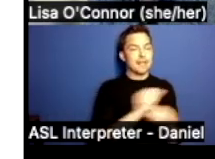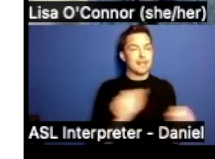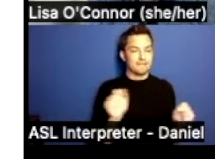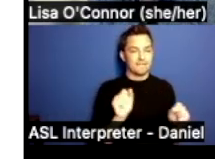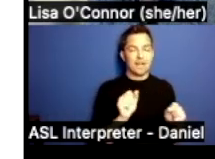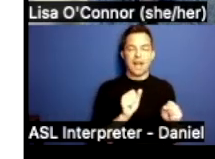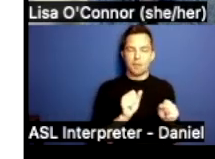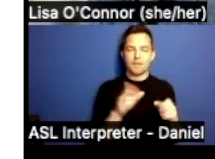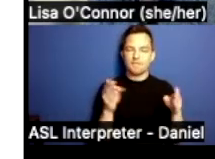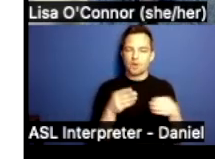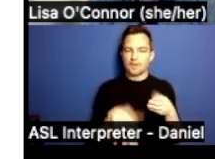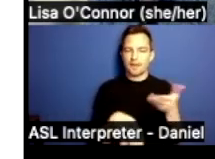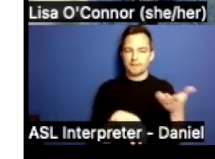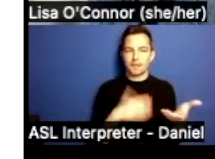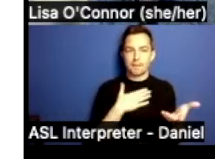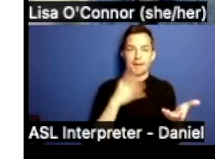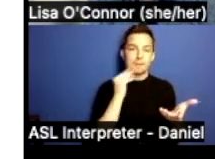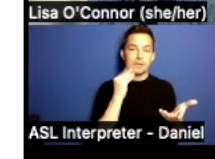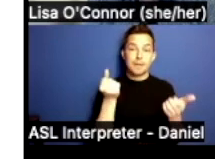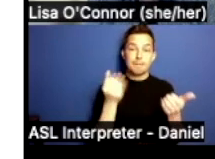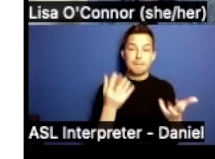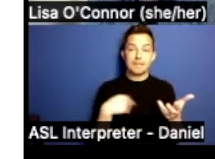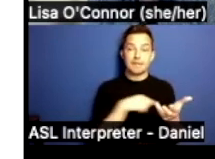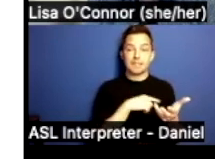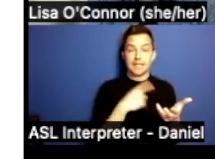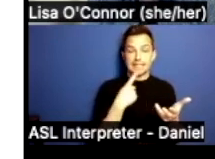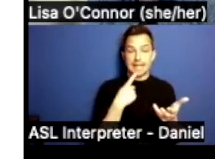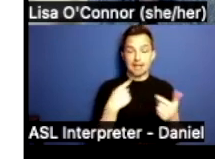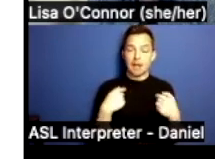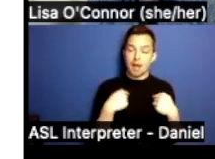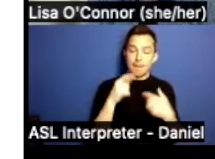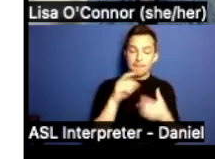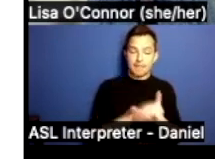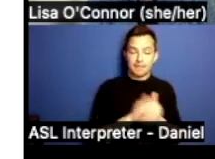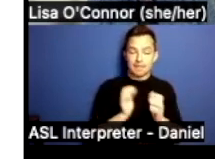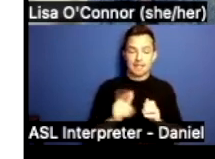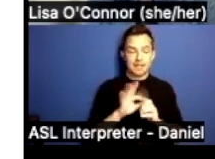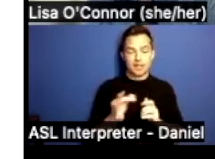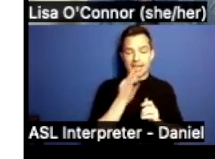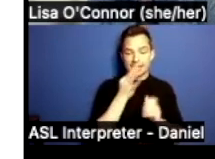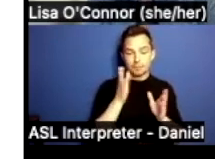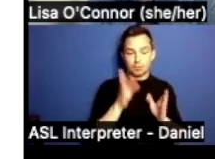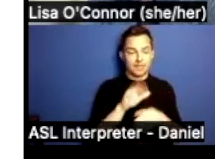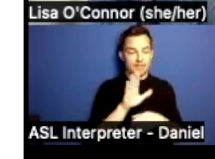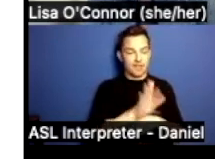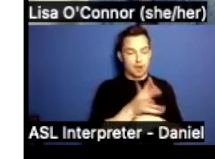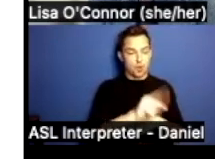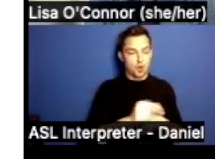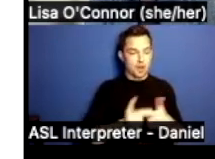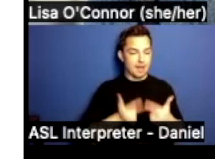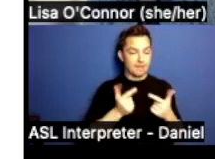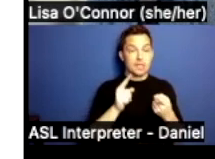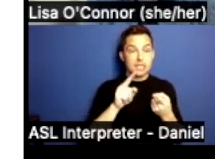into that in my experience, many of us say that we believe that clients are the experts in their own lives until our clients start